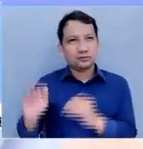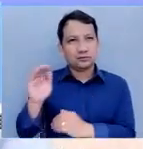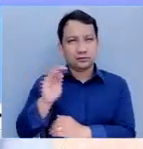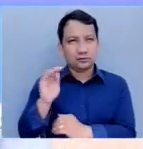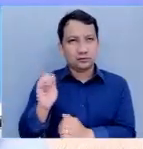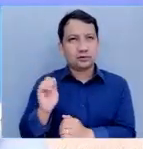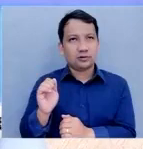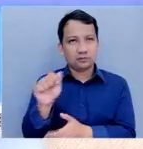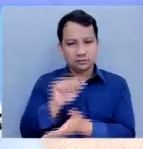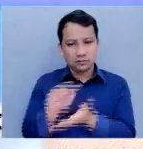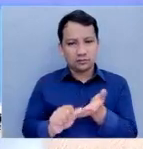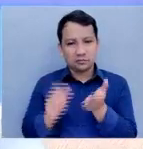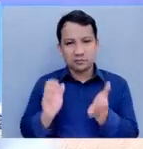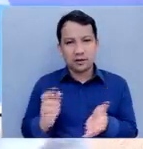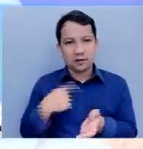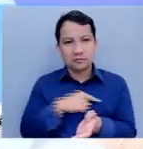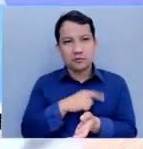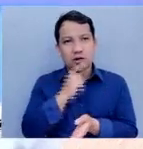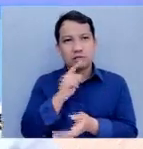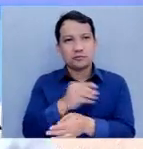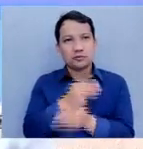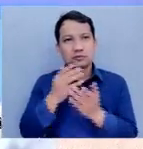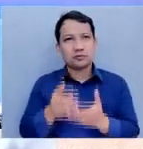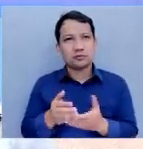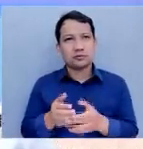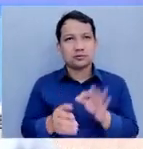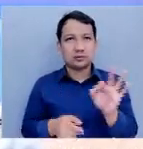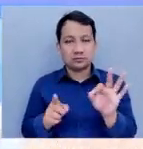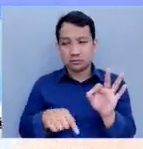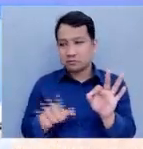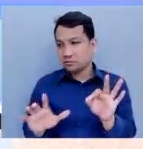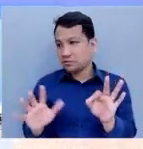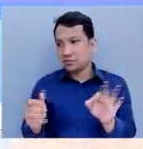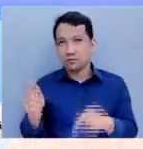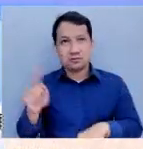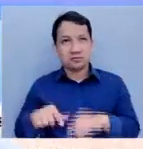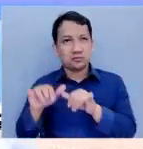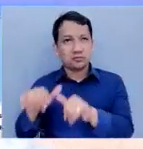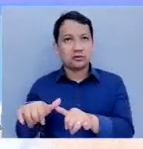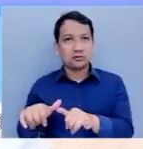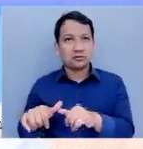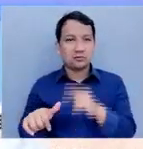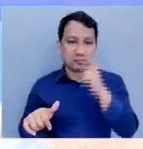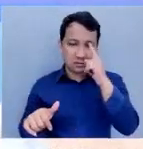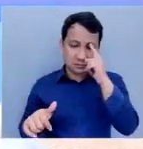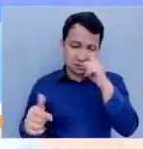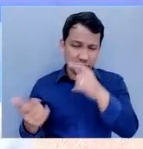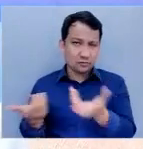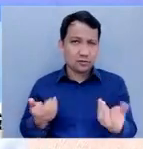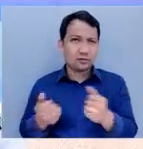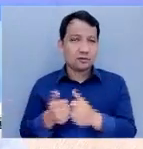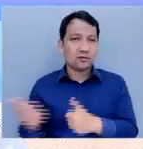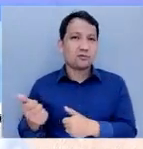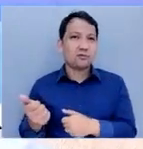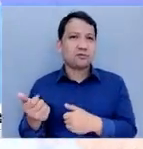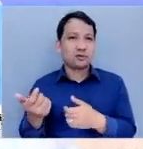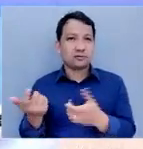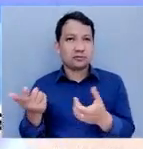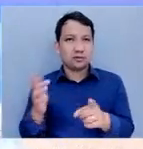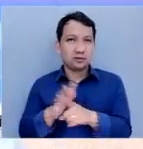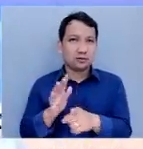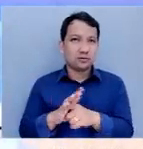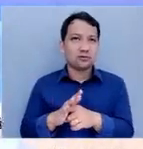as an artist, you know, there's it's not like a 9-to-5 na pwede kang, you know, you just stay there, you do a good job. Mm. An artist, you really have to be proactive and yeah. you really